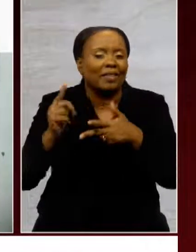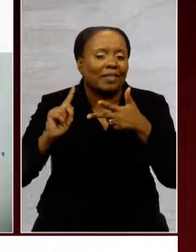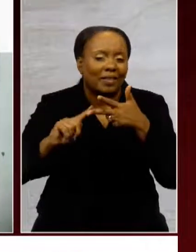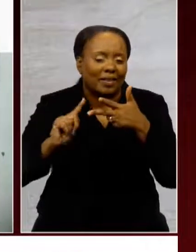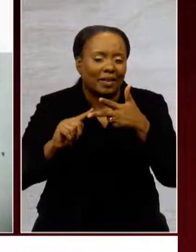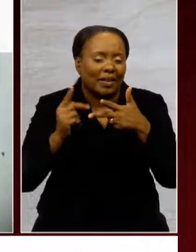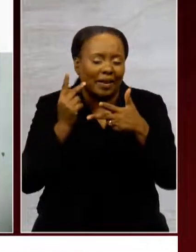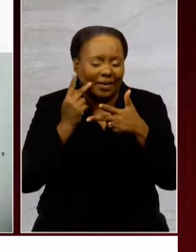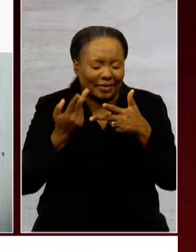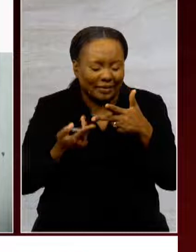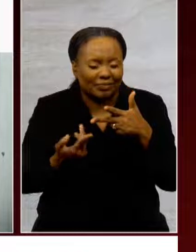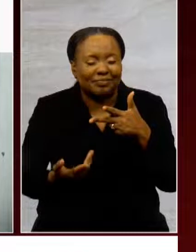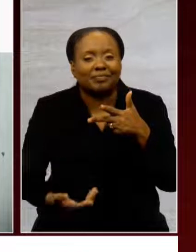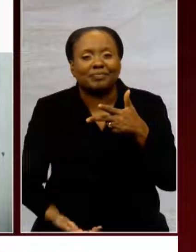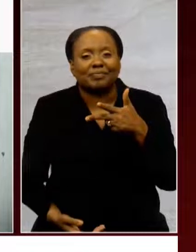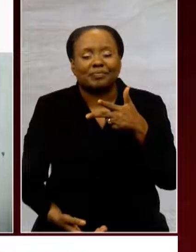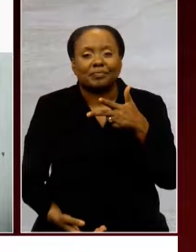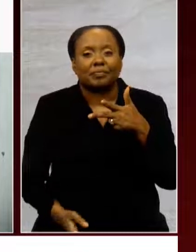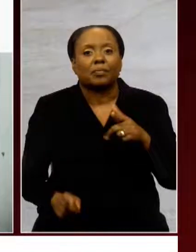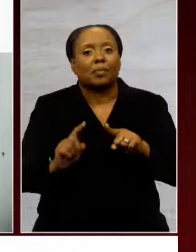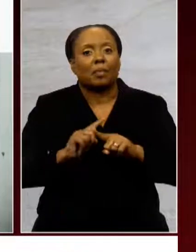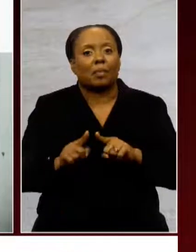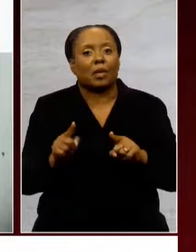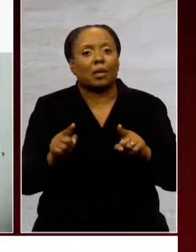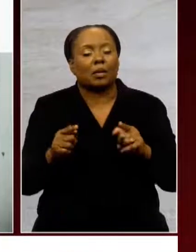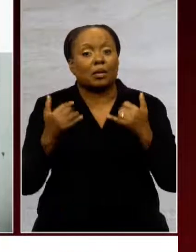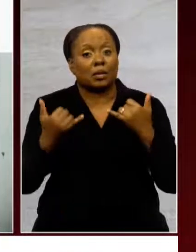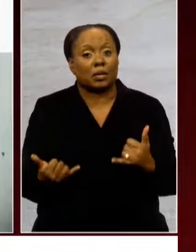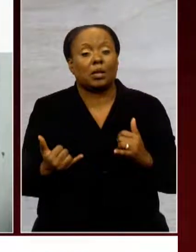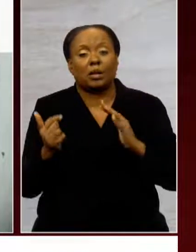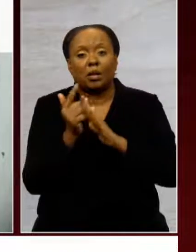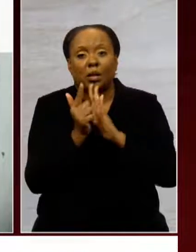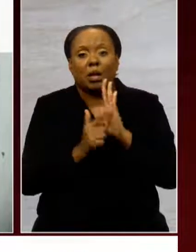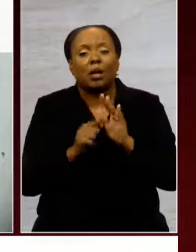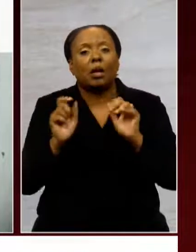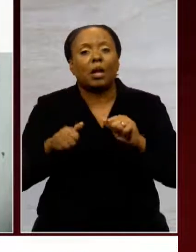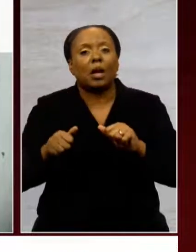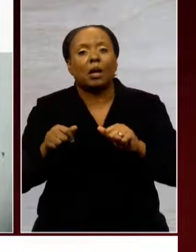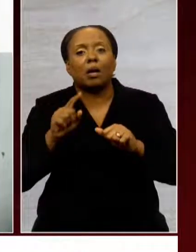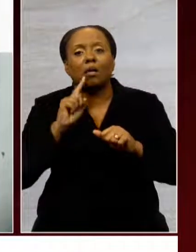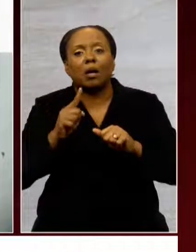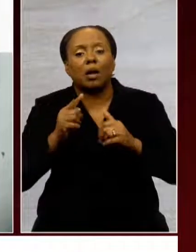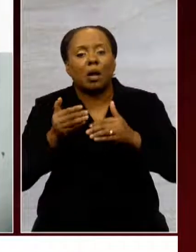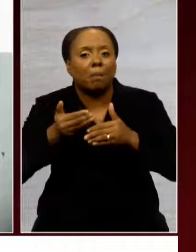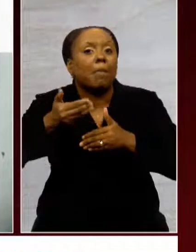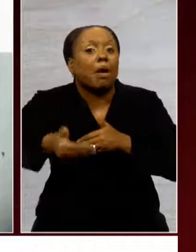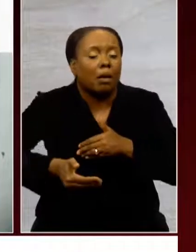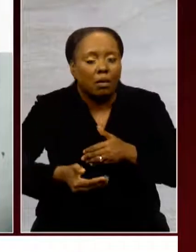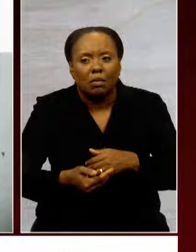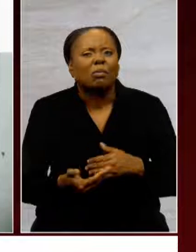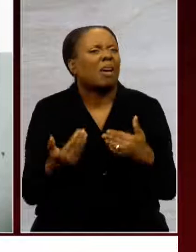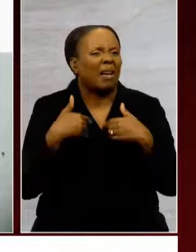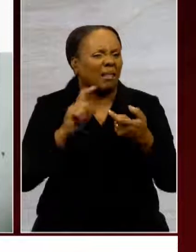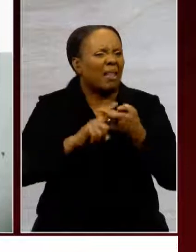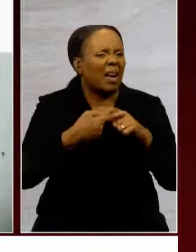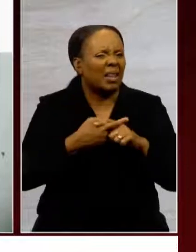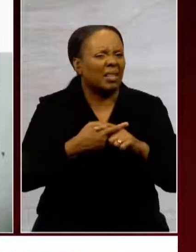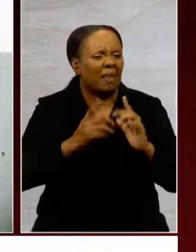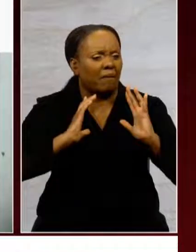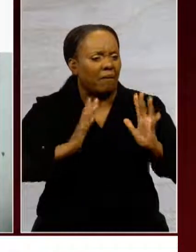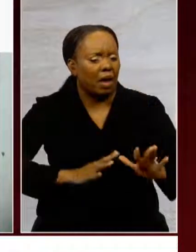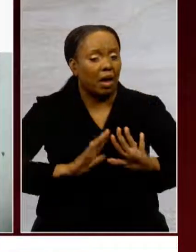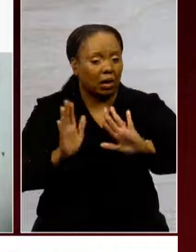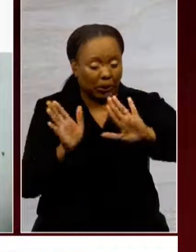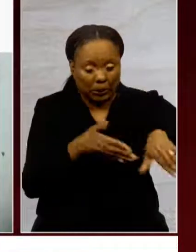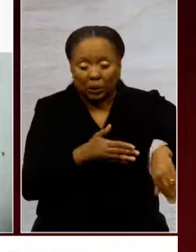time. But this legislation can take things a step further. Yes, you have your friends, but then you can